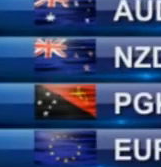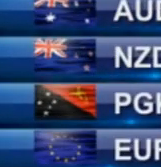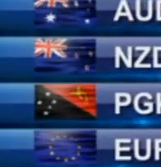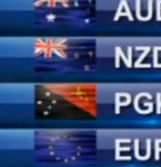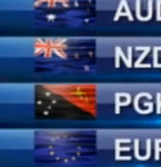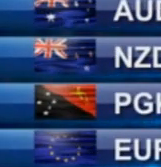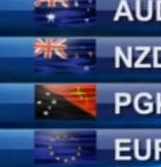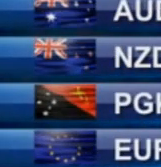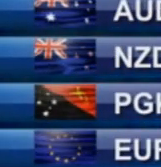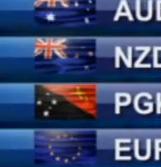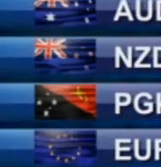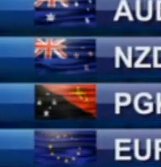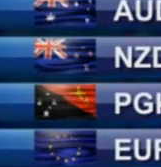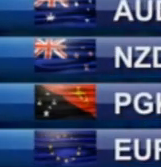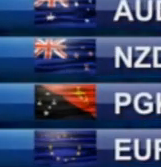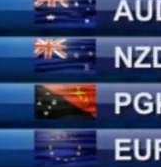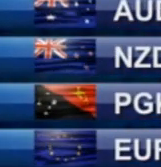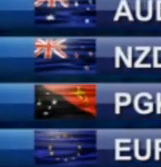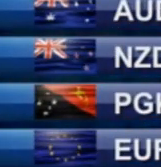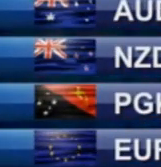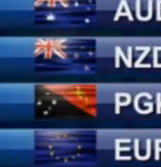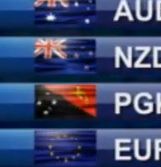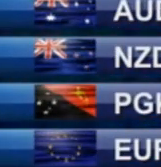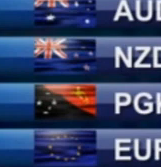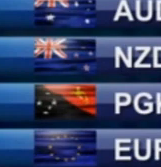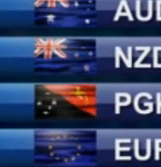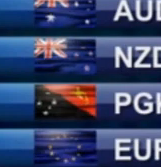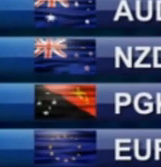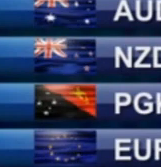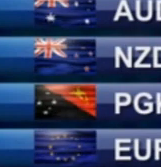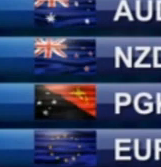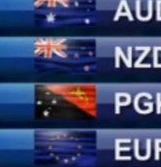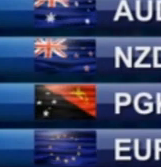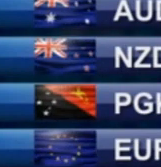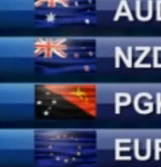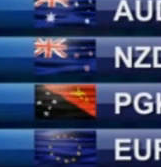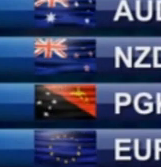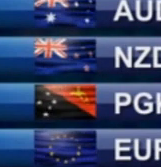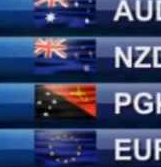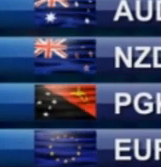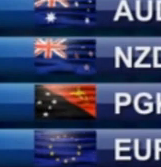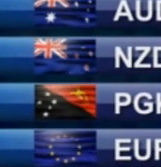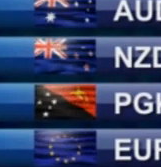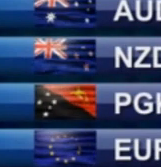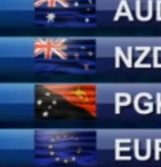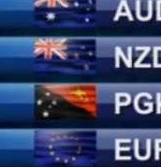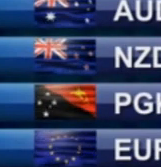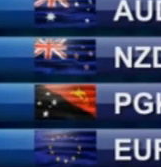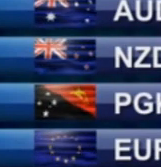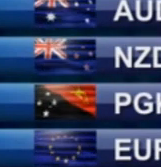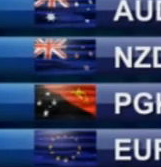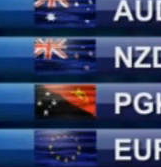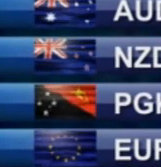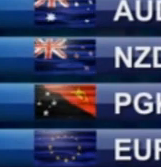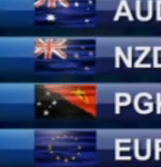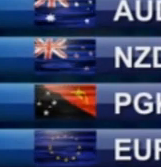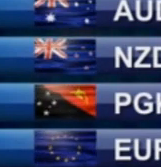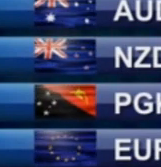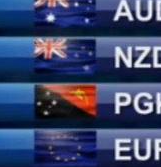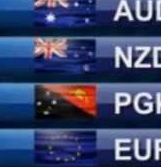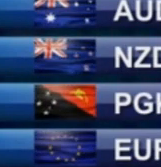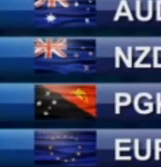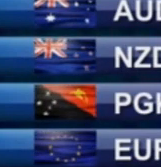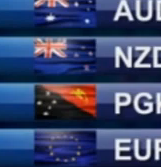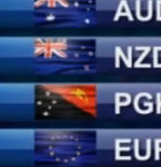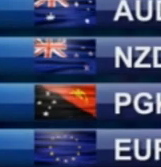Fiji dollar was pegged higher against the Chinese yuan, US greenback, PNG kina, euro and the Japanese yen. But it lost ground against our two major